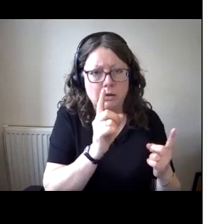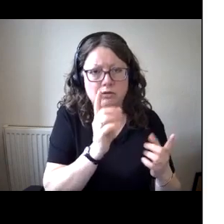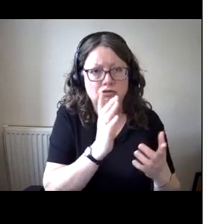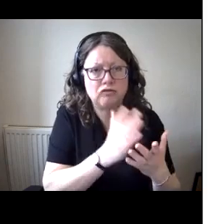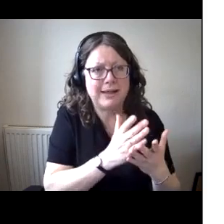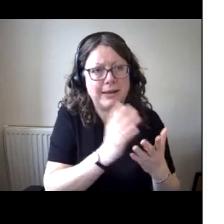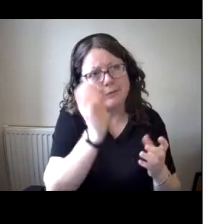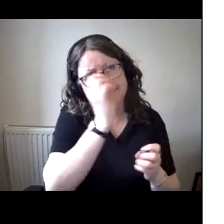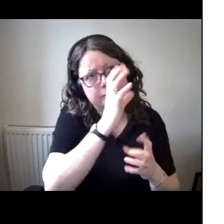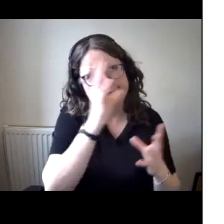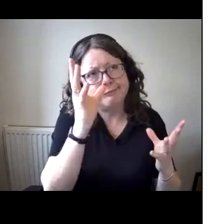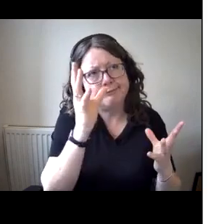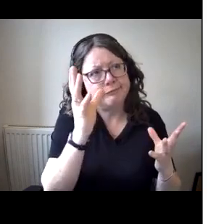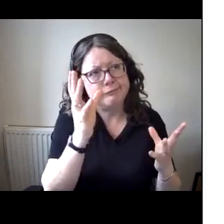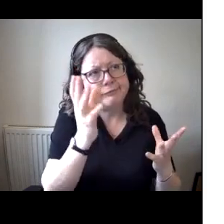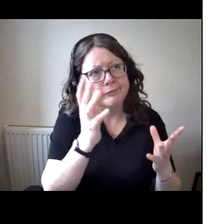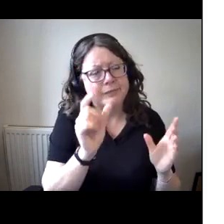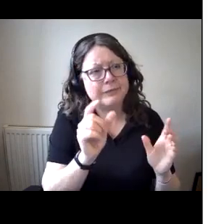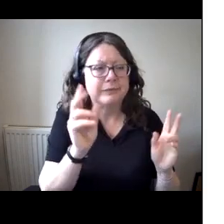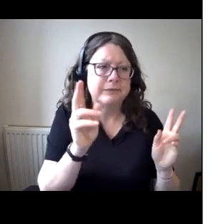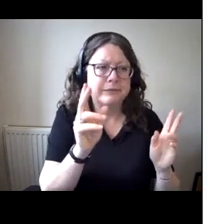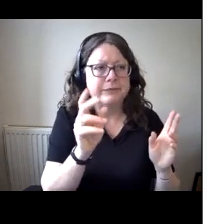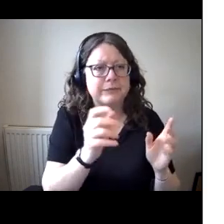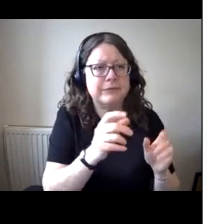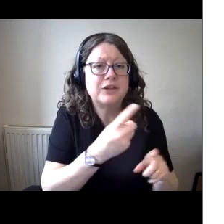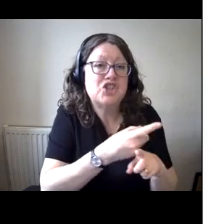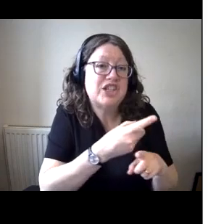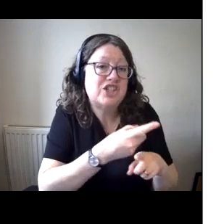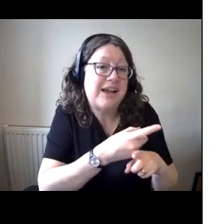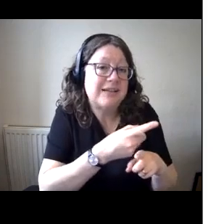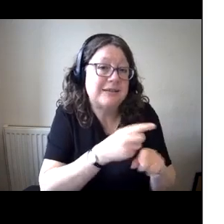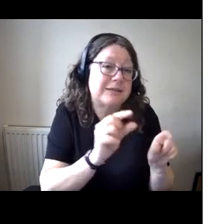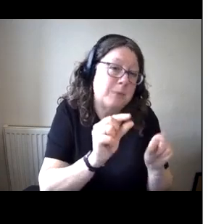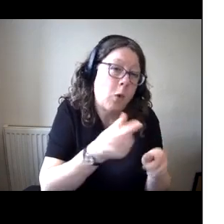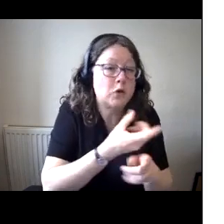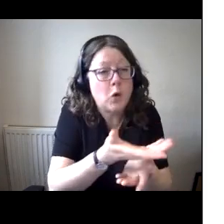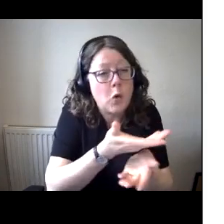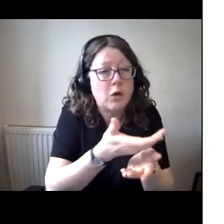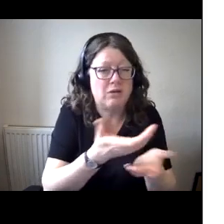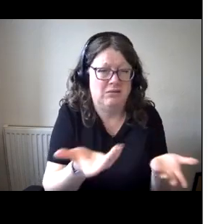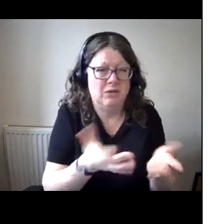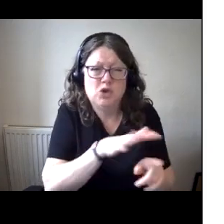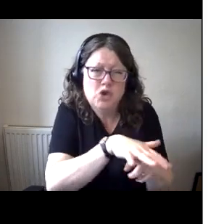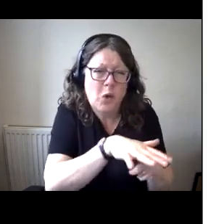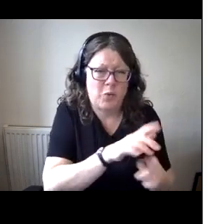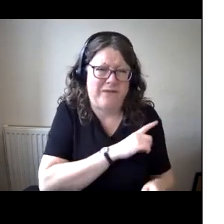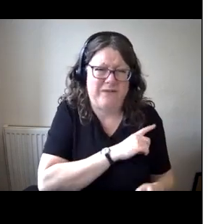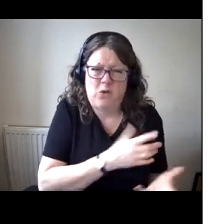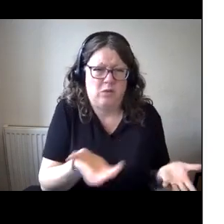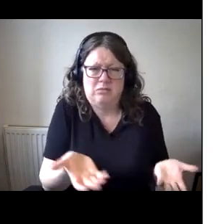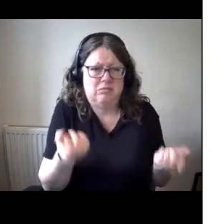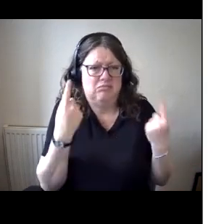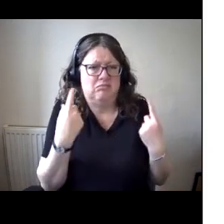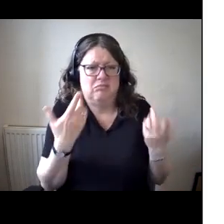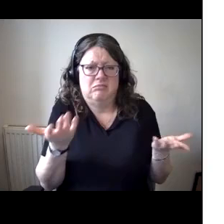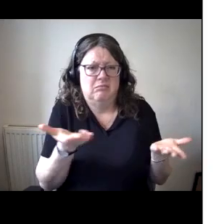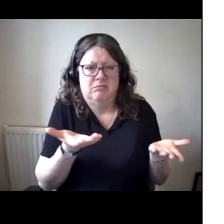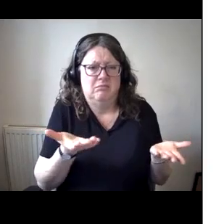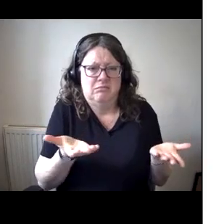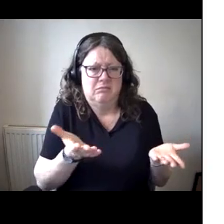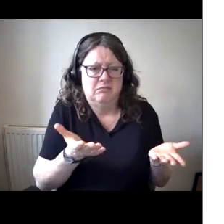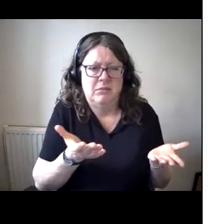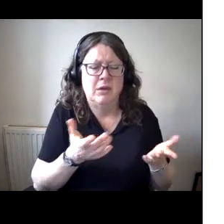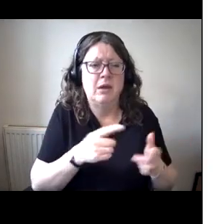small talk or sarcasm or jokes, for example. Some of our young people might need additional time in terms of processing